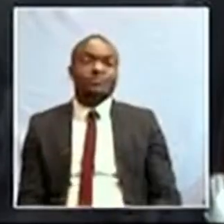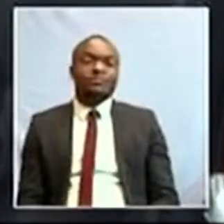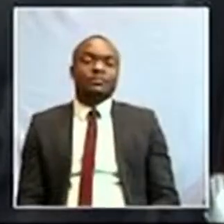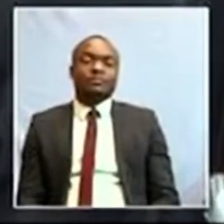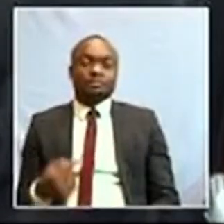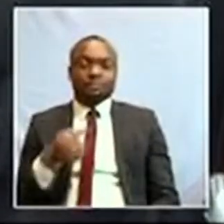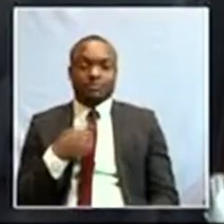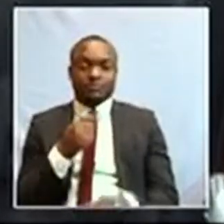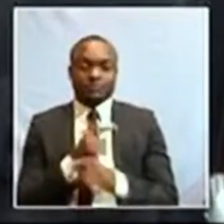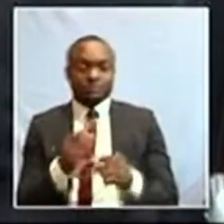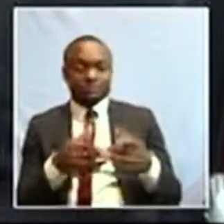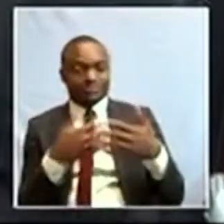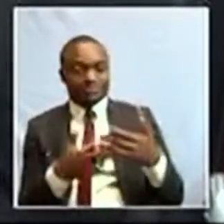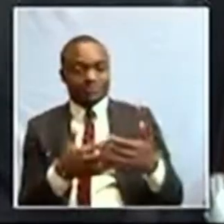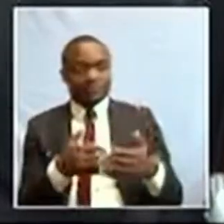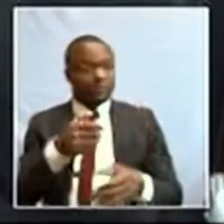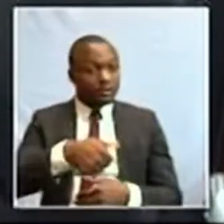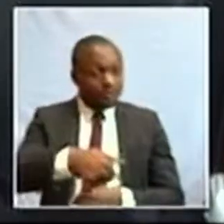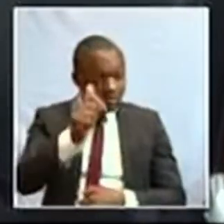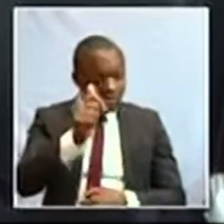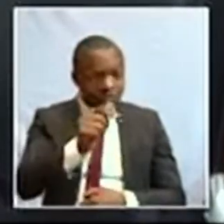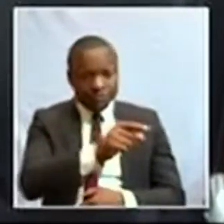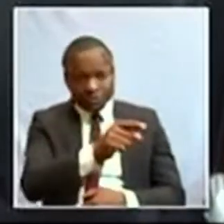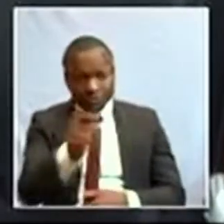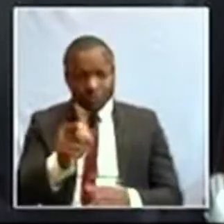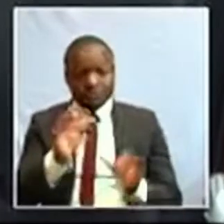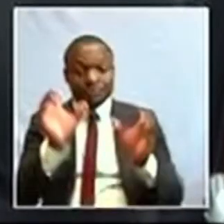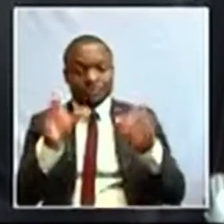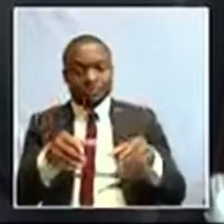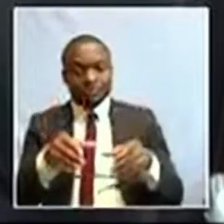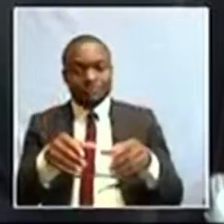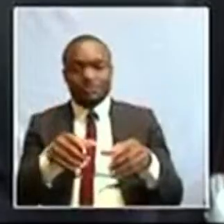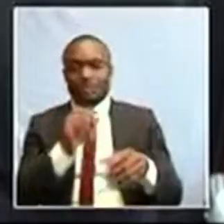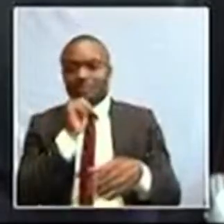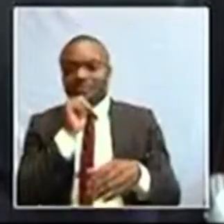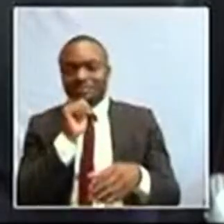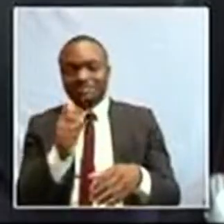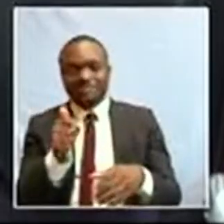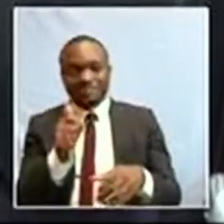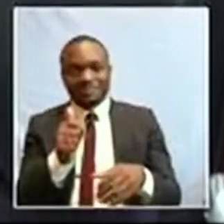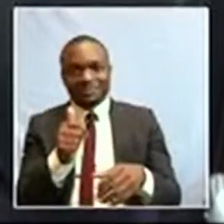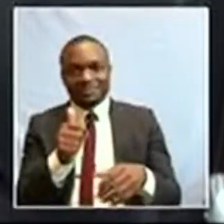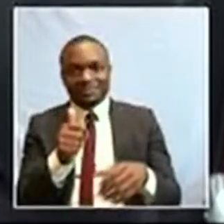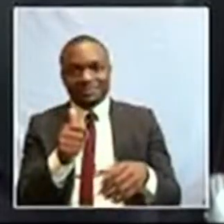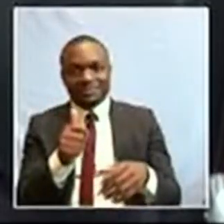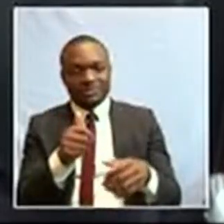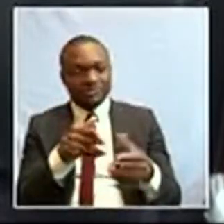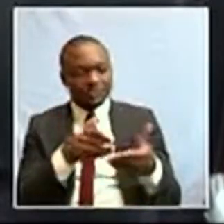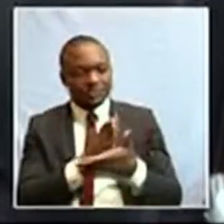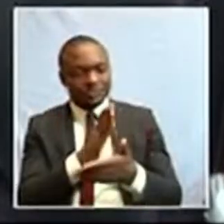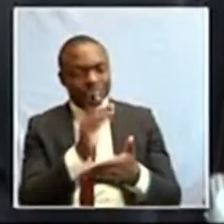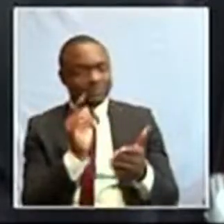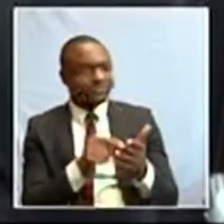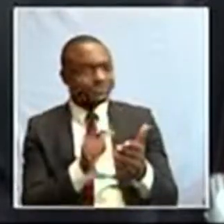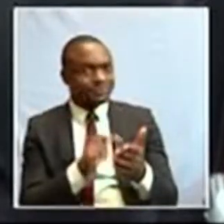it's just a paper. Even from yourselves, you as a council, it is not authenticated.